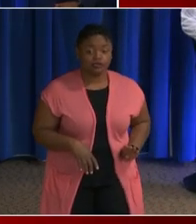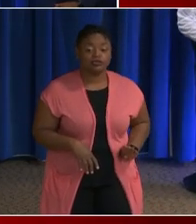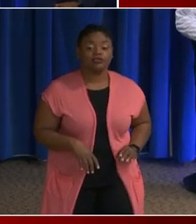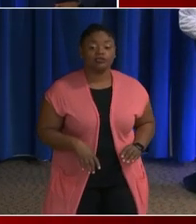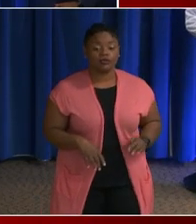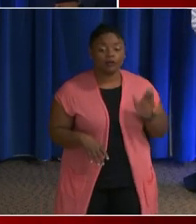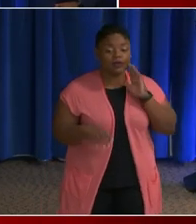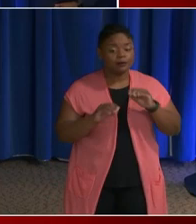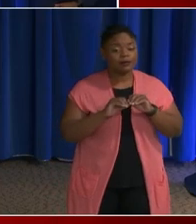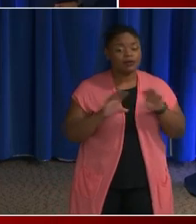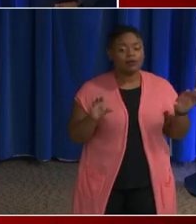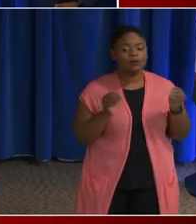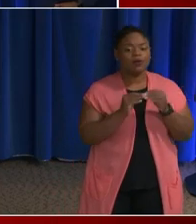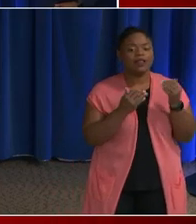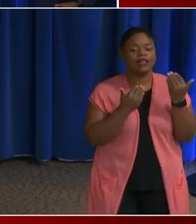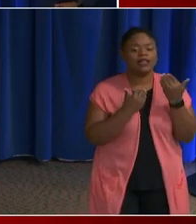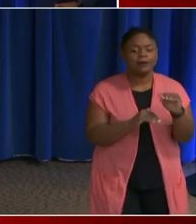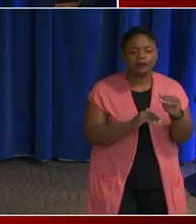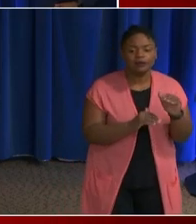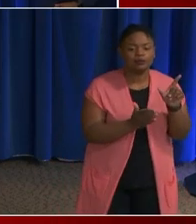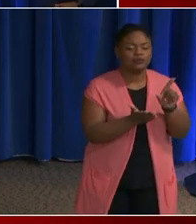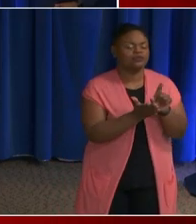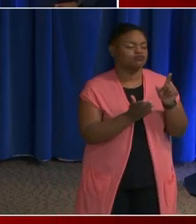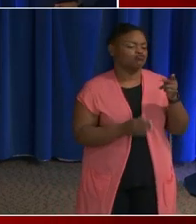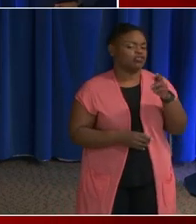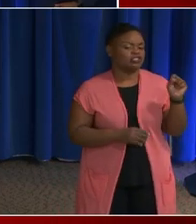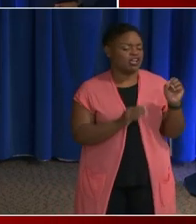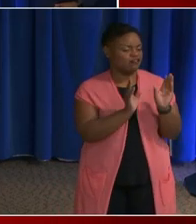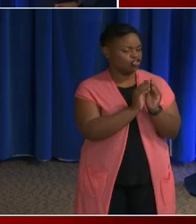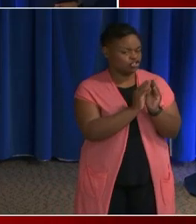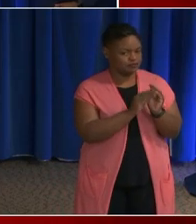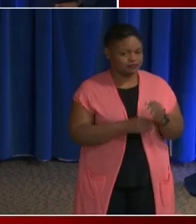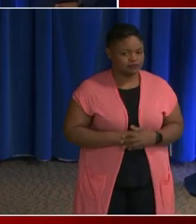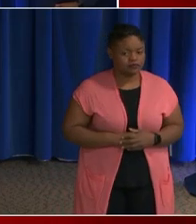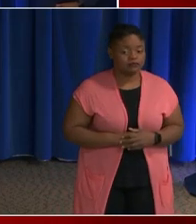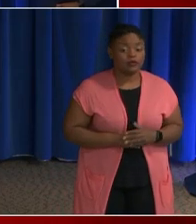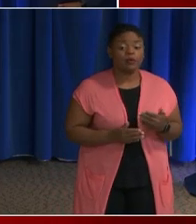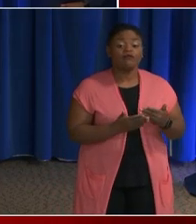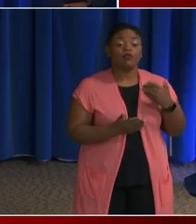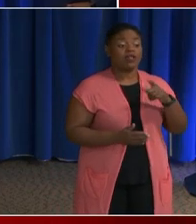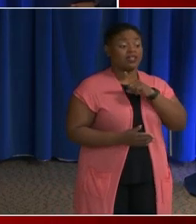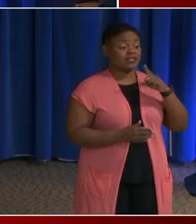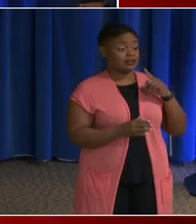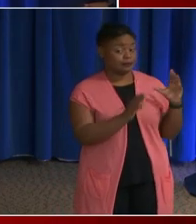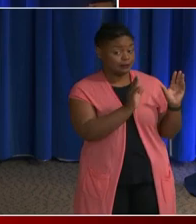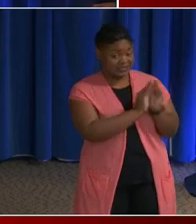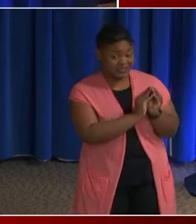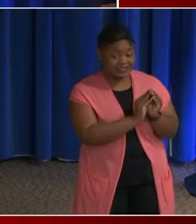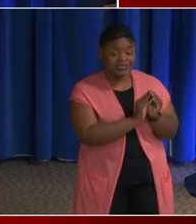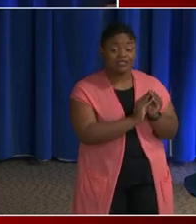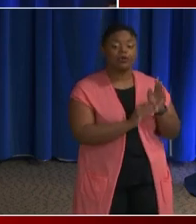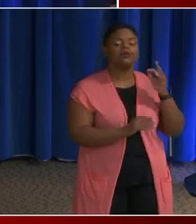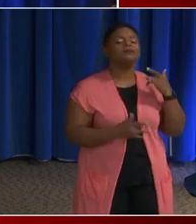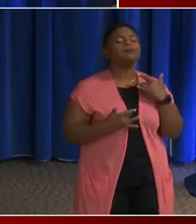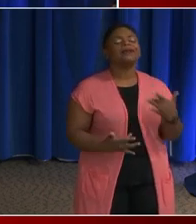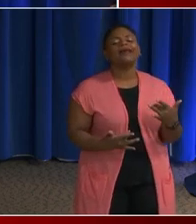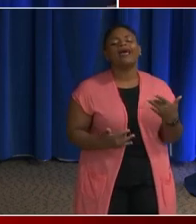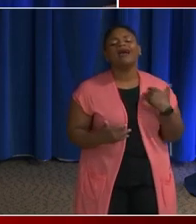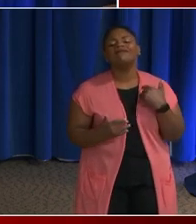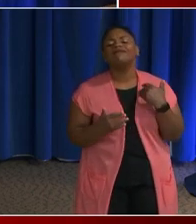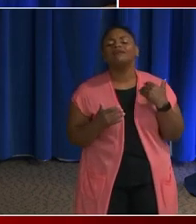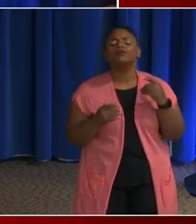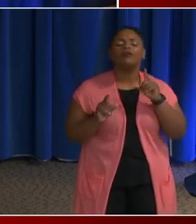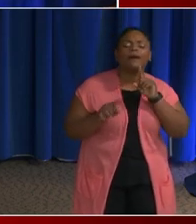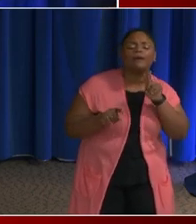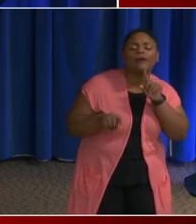more limited press conferences. As you know, before a legislative meeting, I have a press conference where I report on the issues that are coming